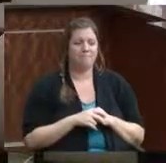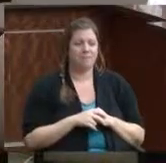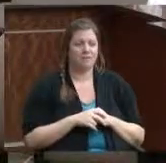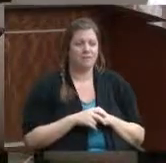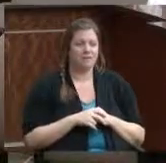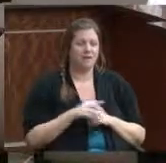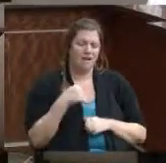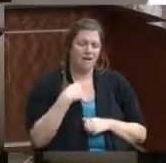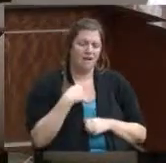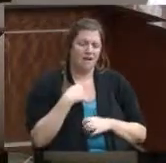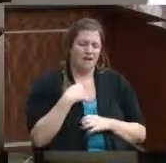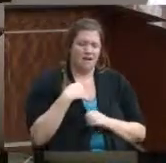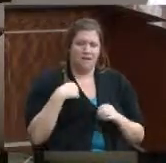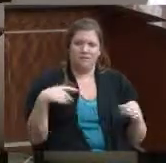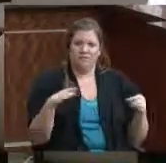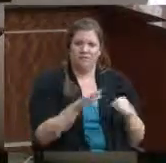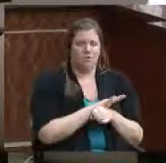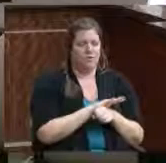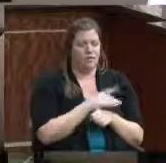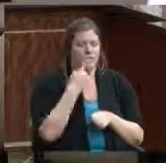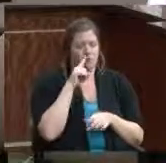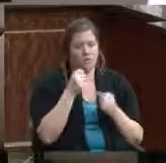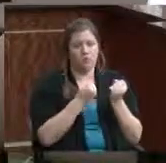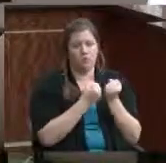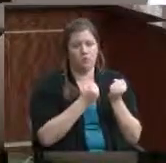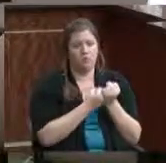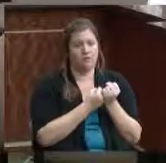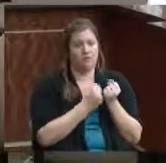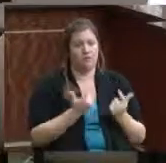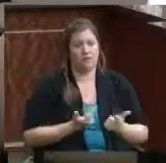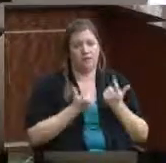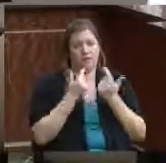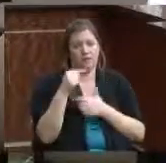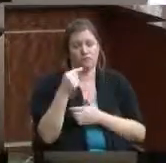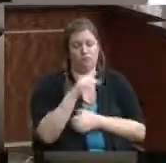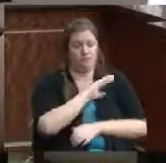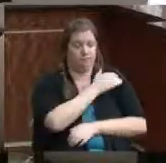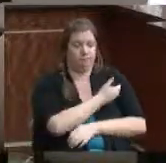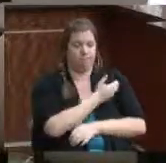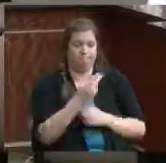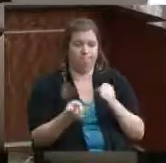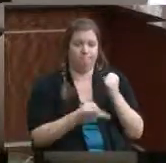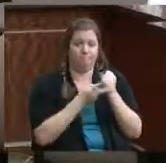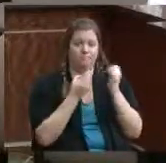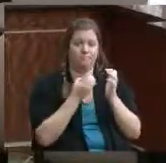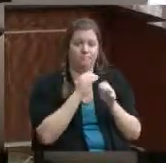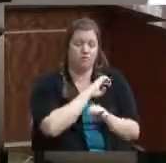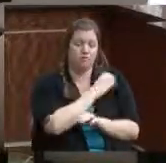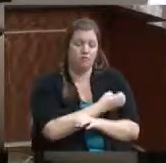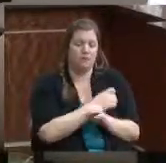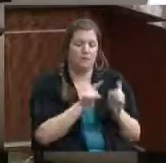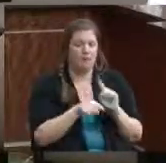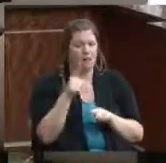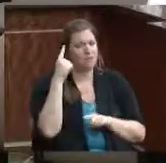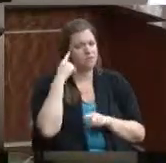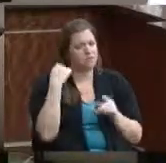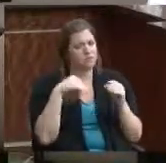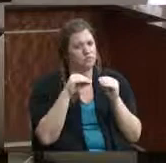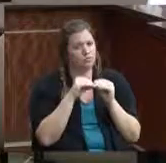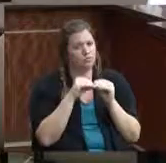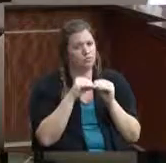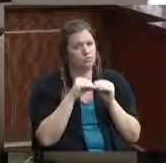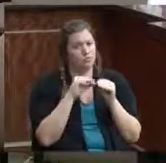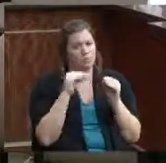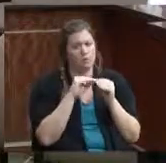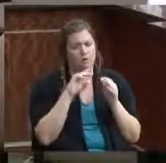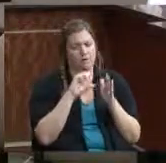I'm totally for support of green living and energy, but I'm sure that Patuxent Greens could do more, could put